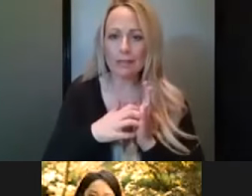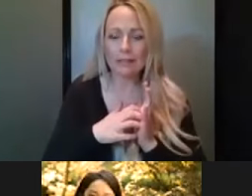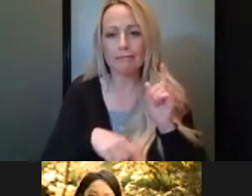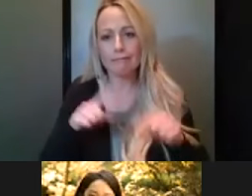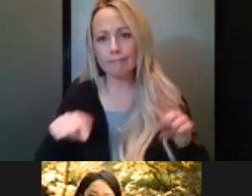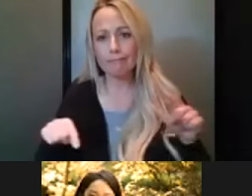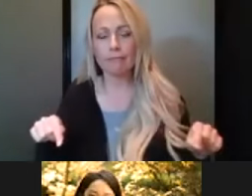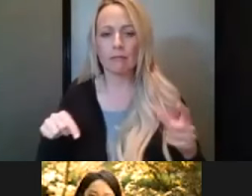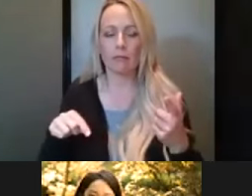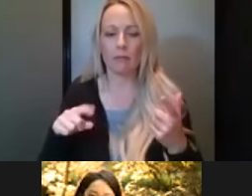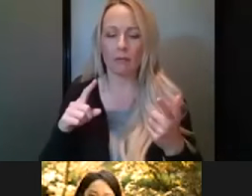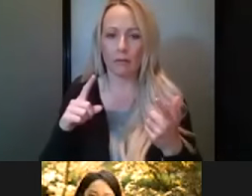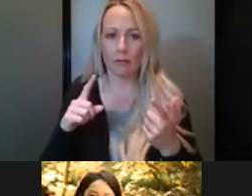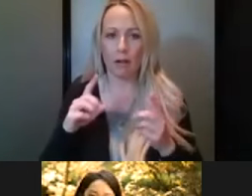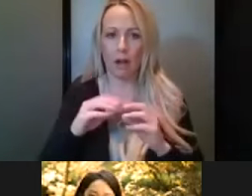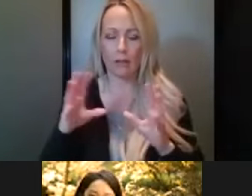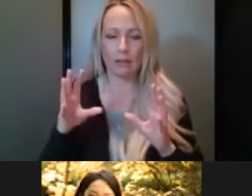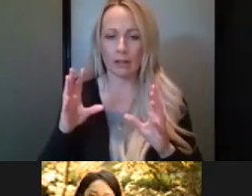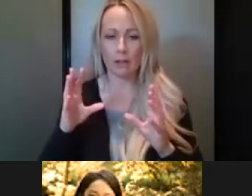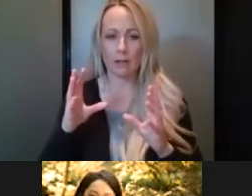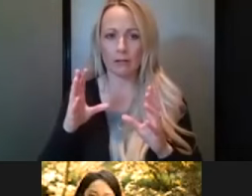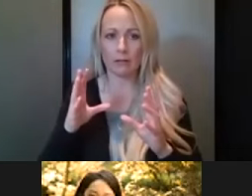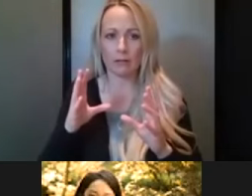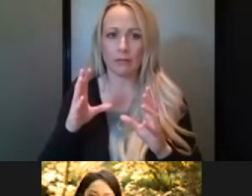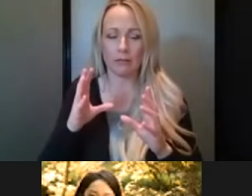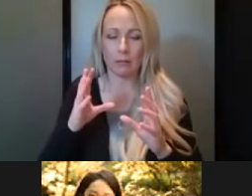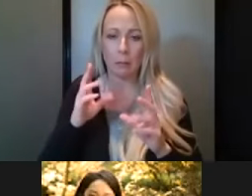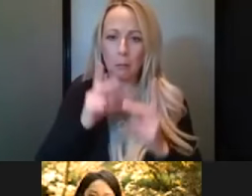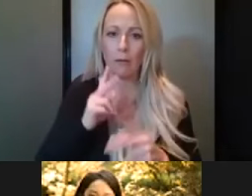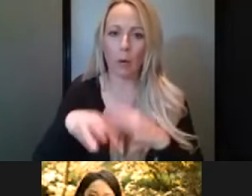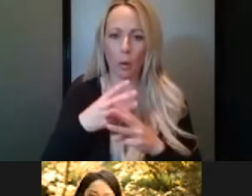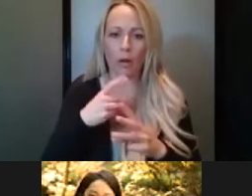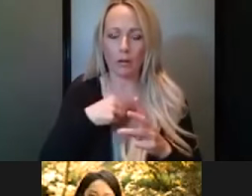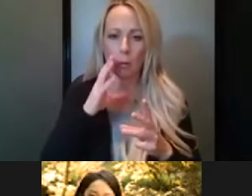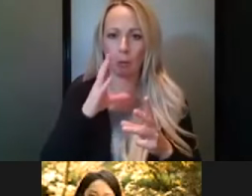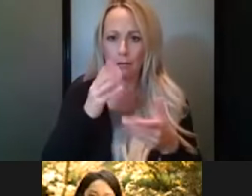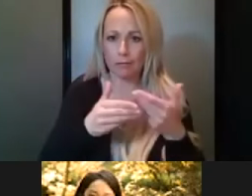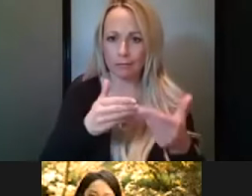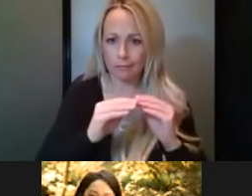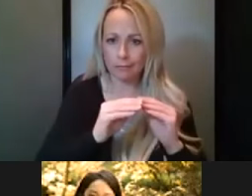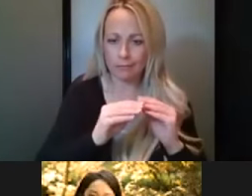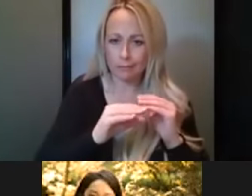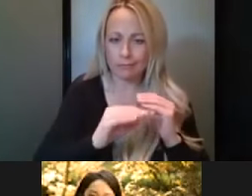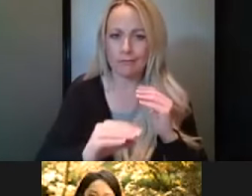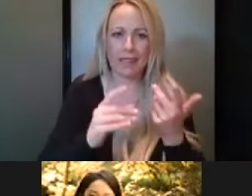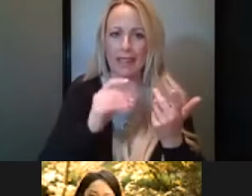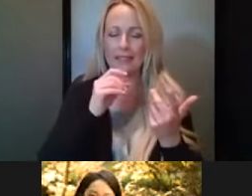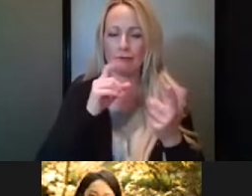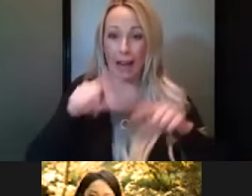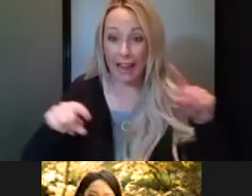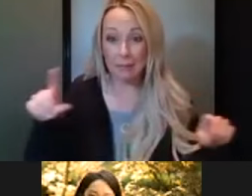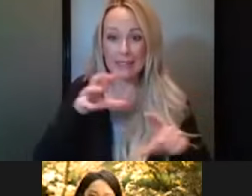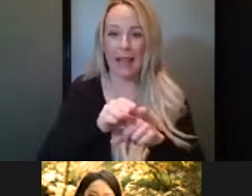Obviously, the ideal would have been random assignment, but it's pretty well, impossible really to do random assignment